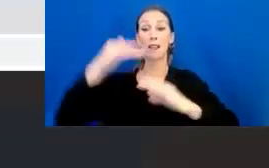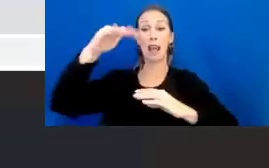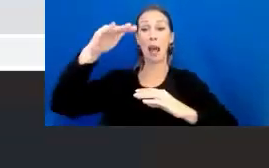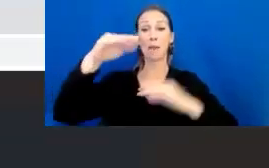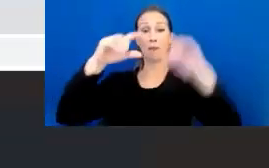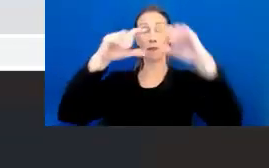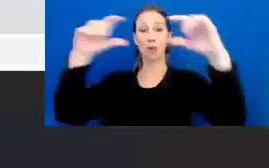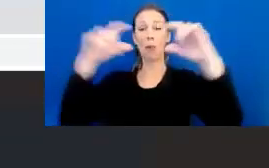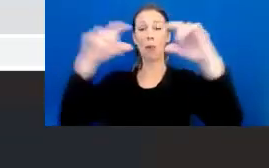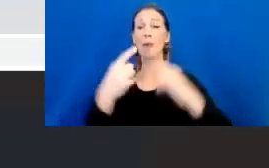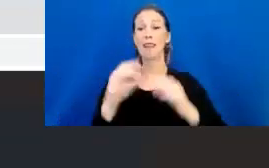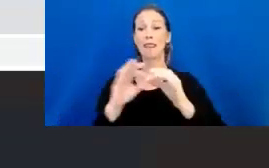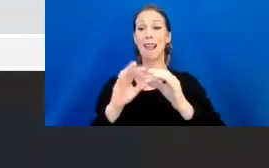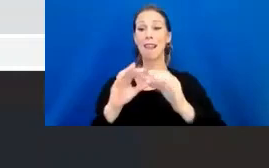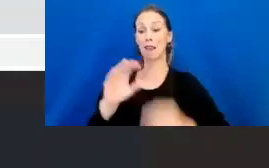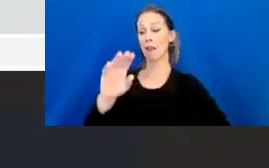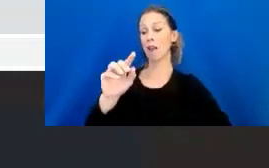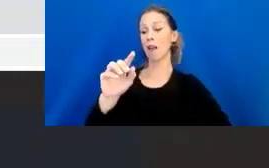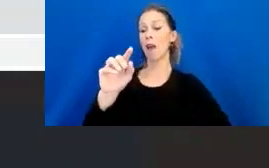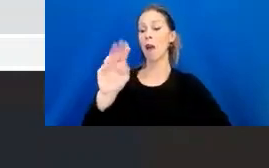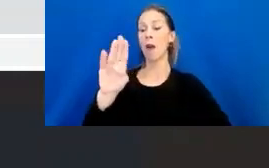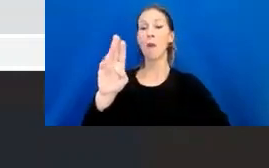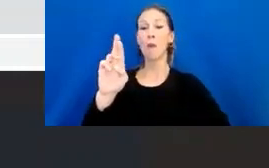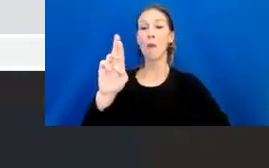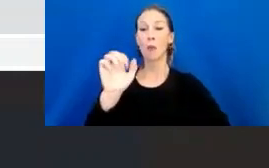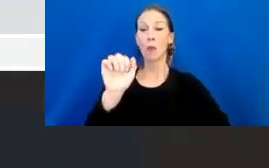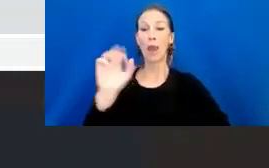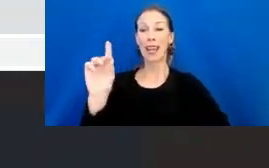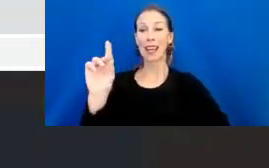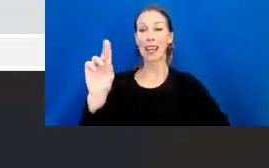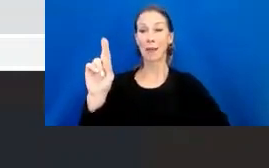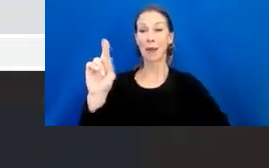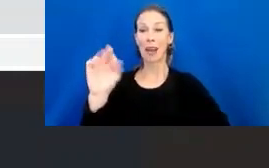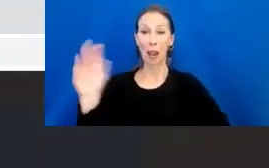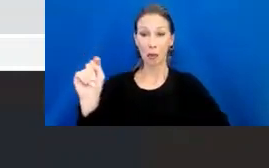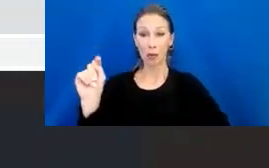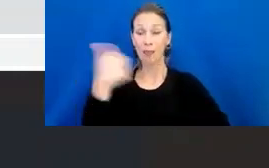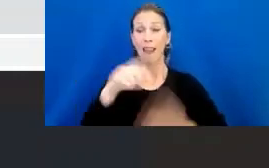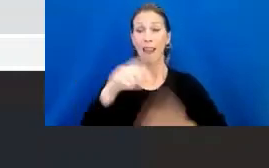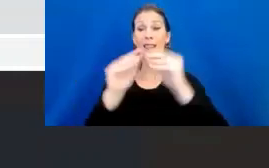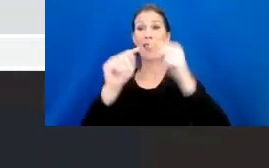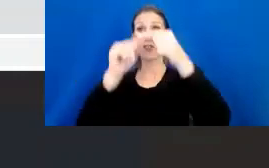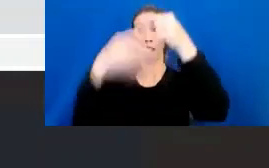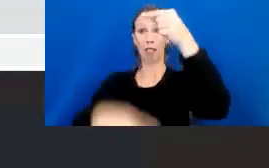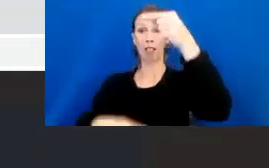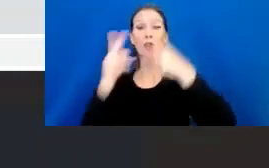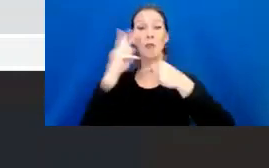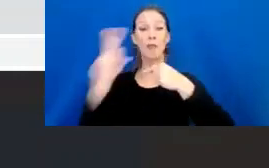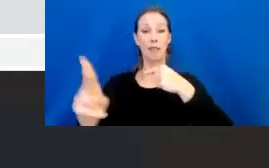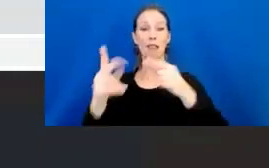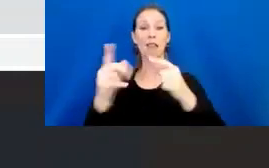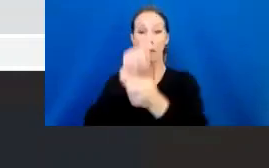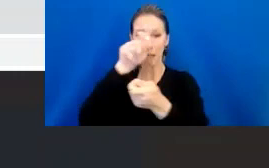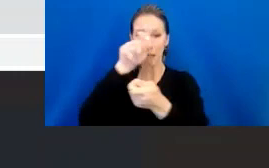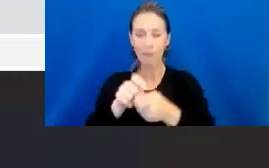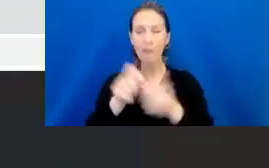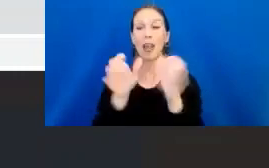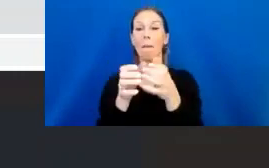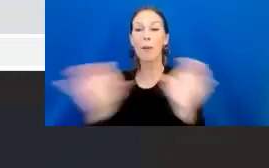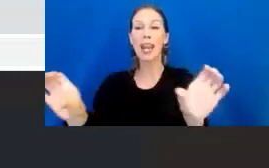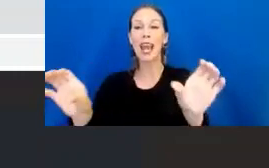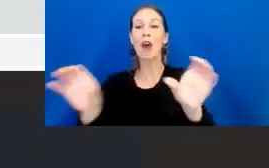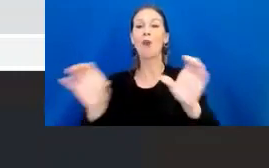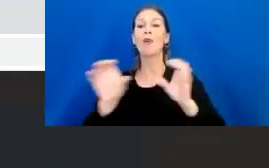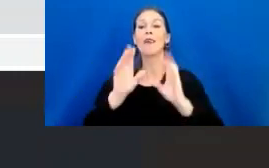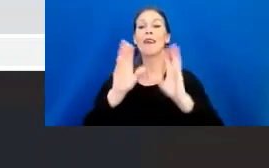breakouts, and any session listed here will specifically be a breakout session for for the event that you're